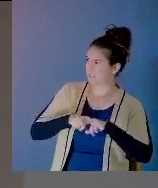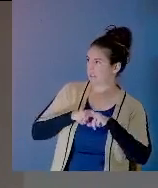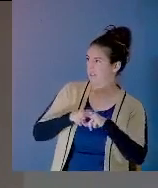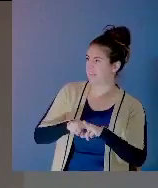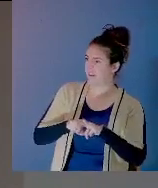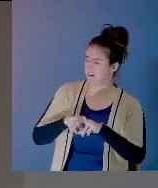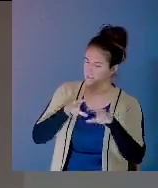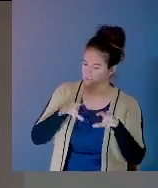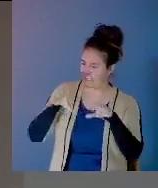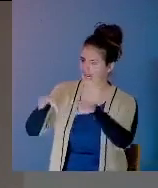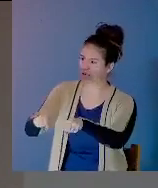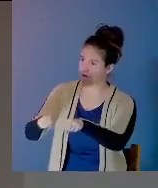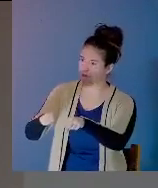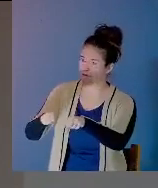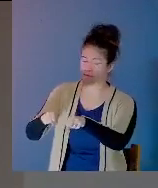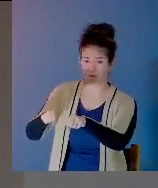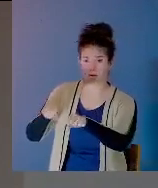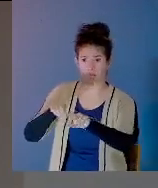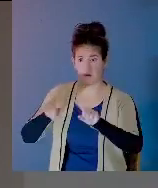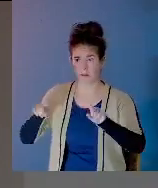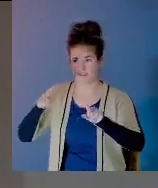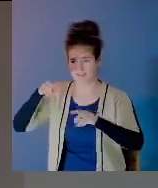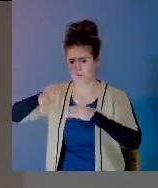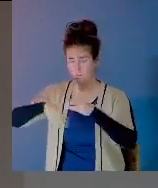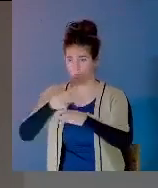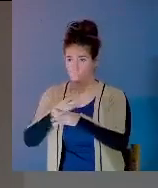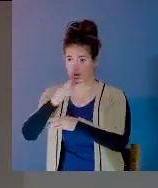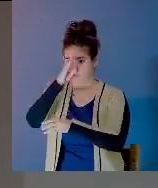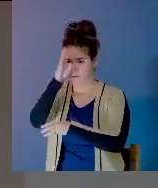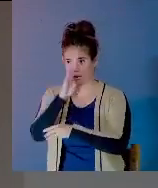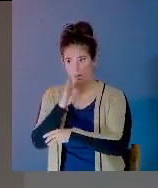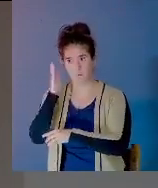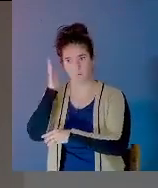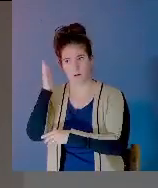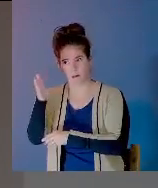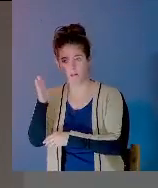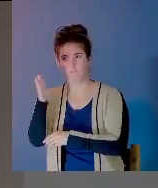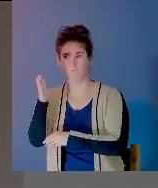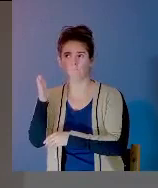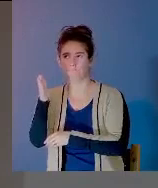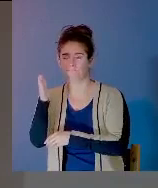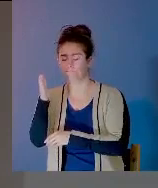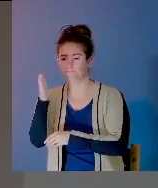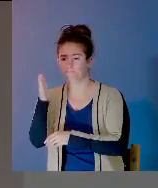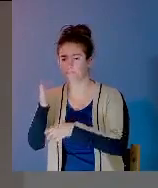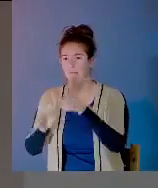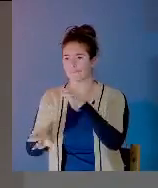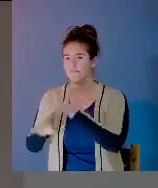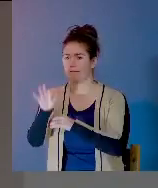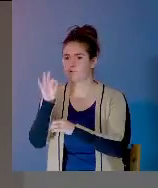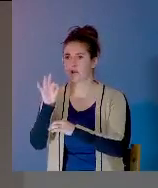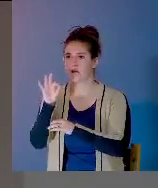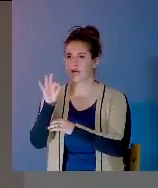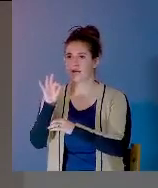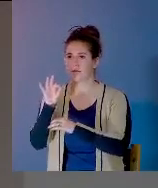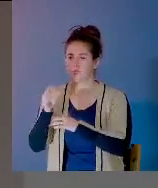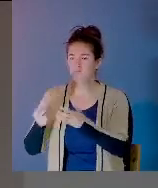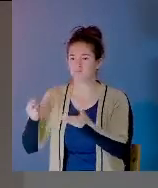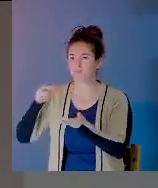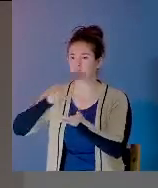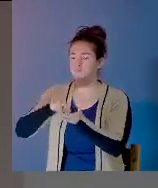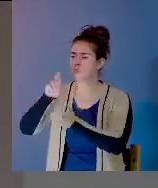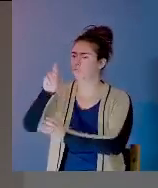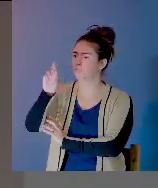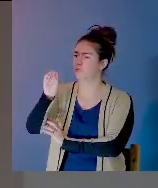for. That regardless, though, and in spite of where we find ourselves and what we're going through in this journey and in this